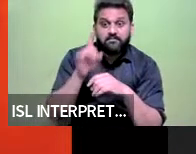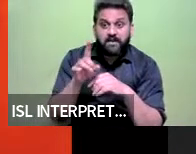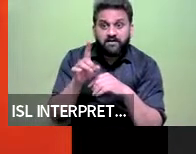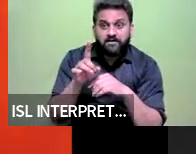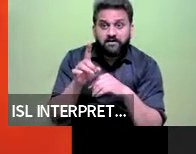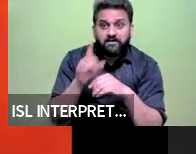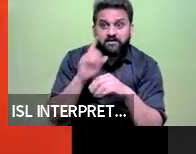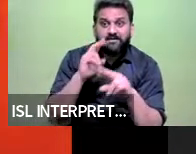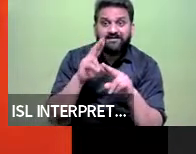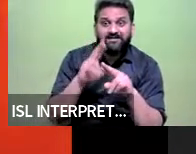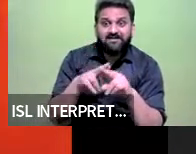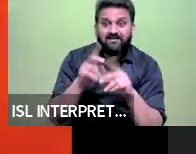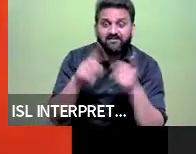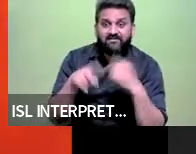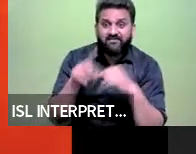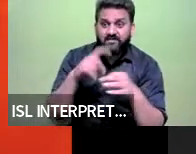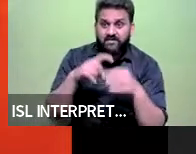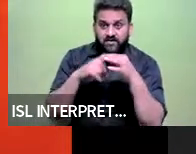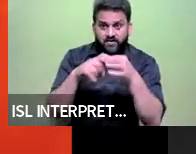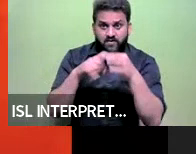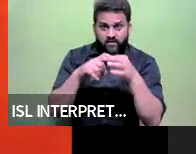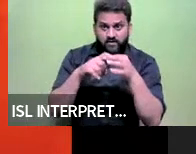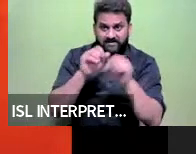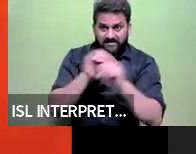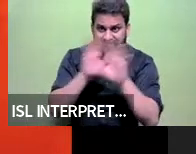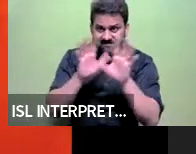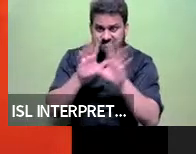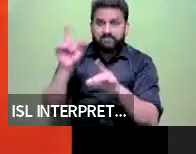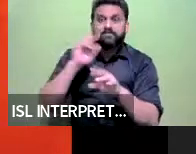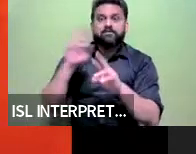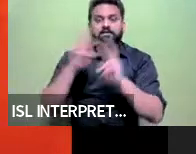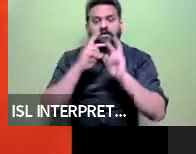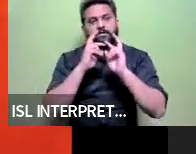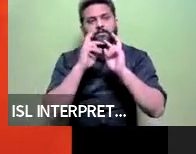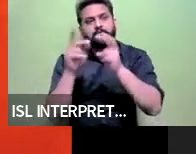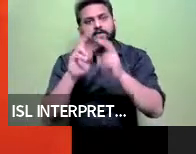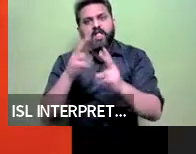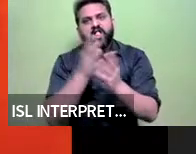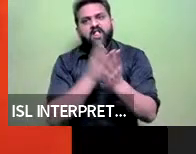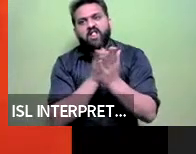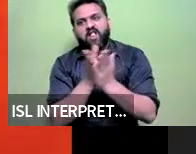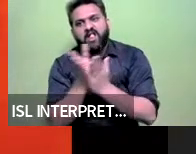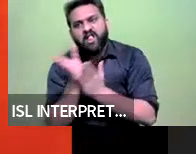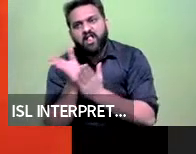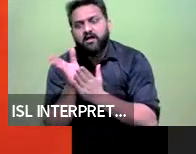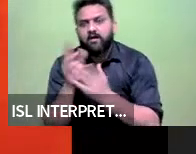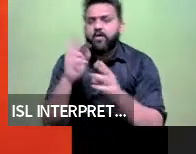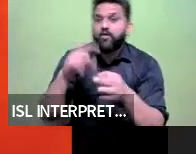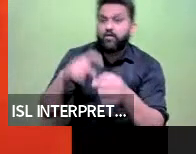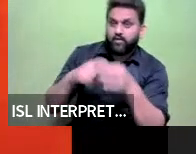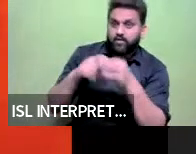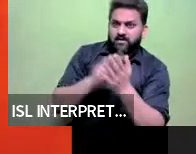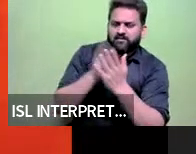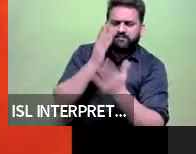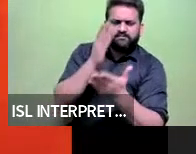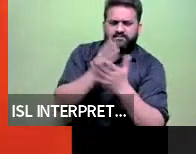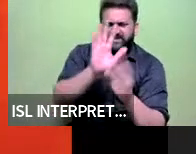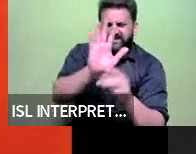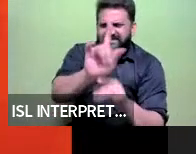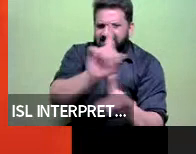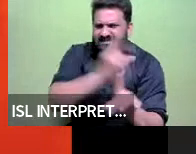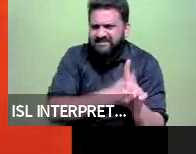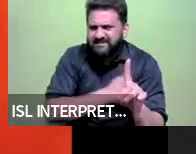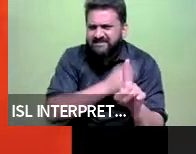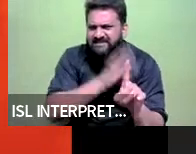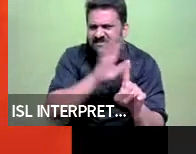if their question is not this, and they are answering you in a different way, and they have a different question, they will stop you and say that, sorry, this is